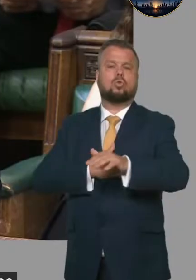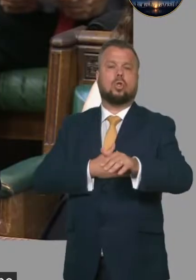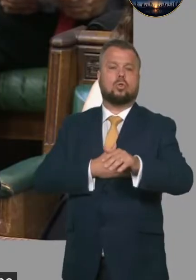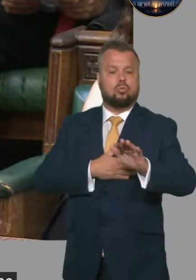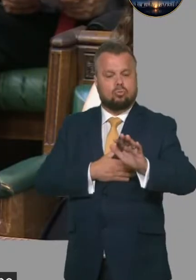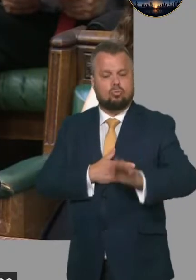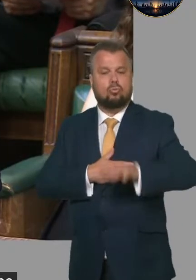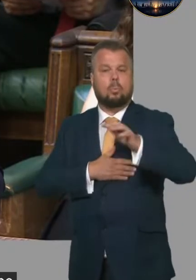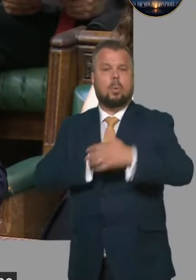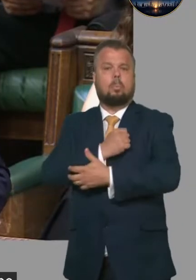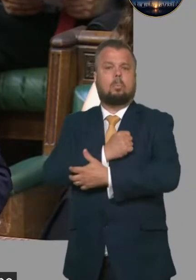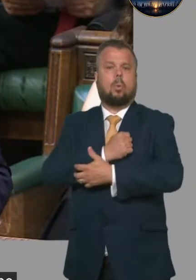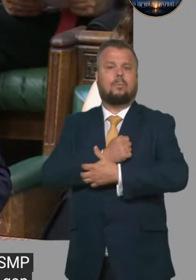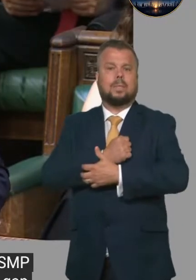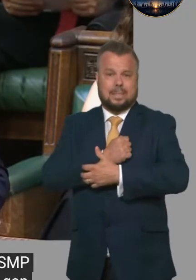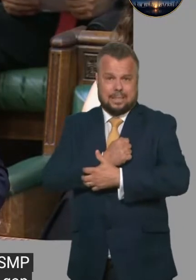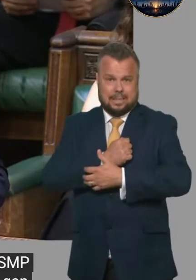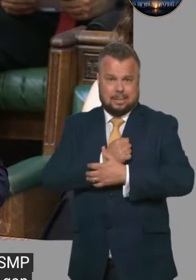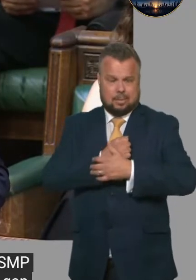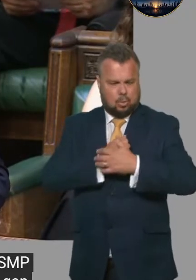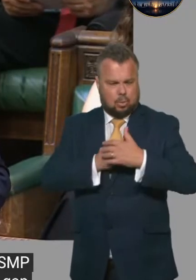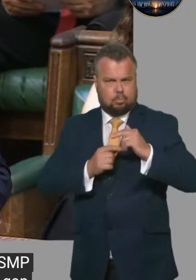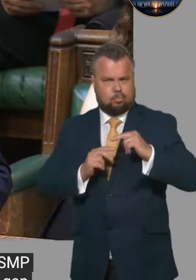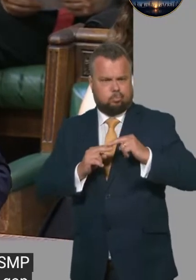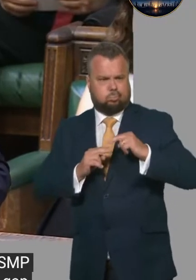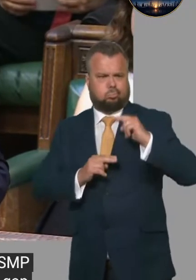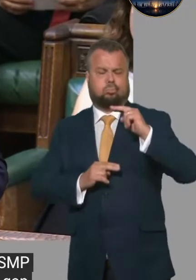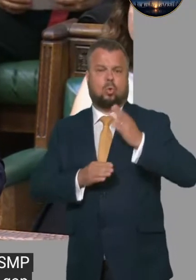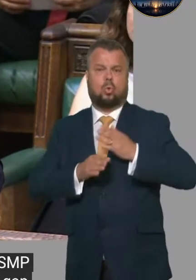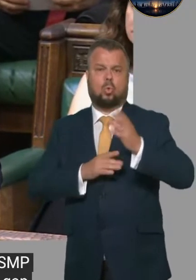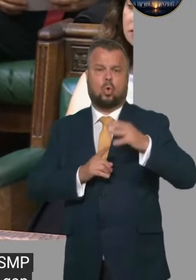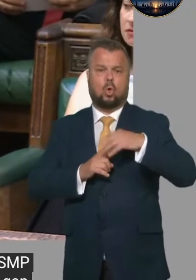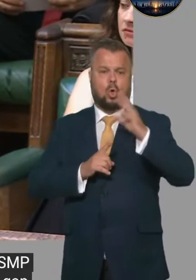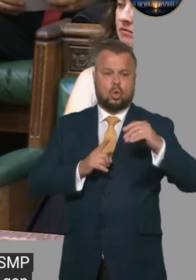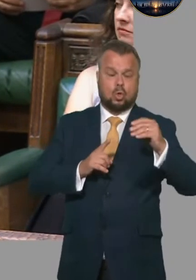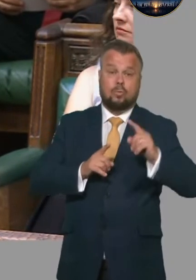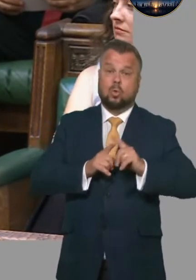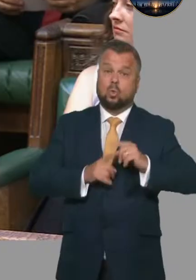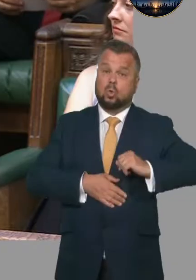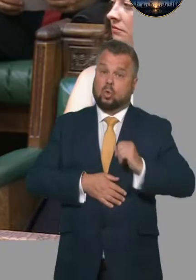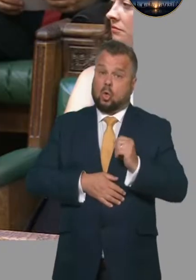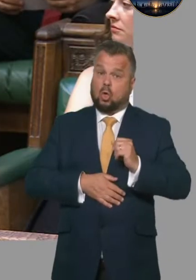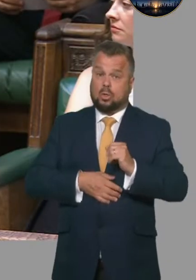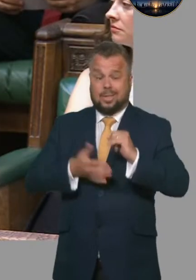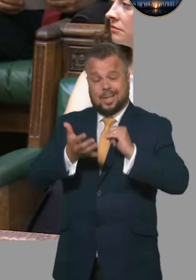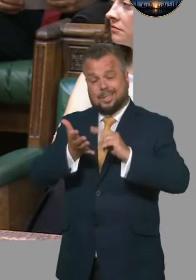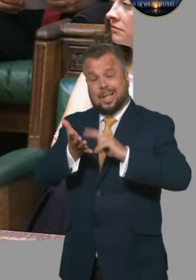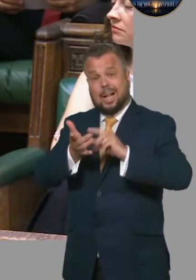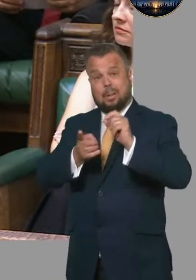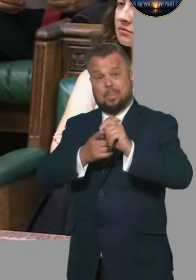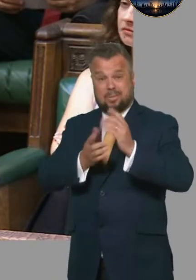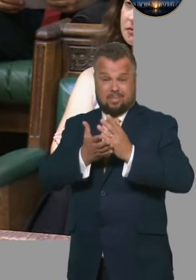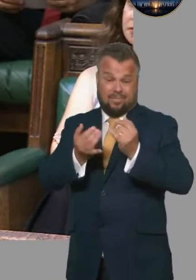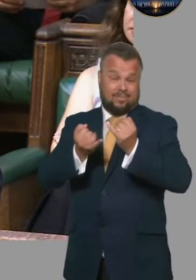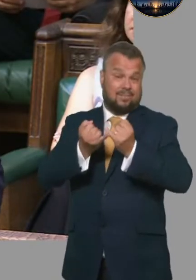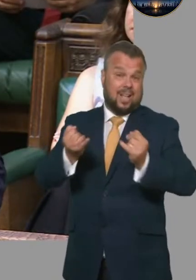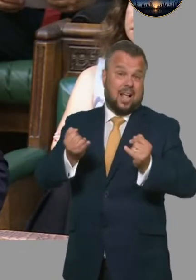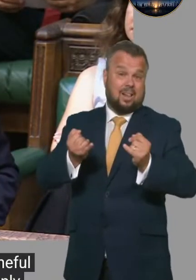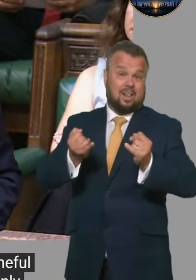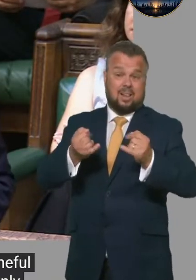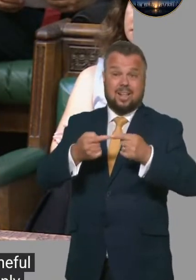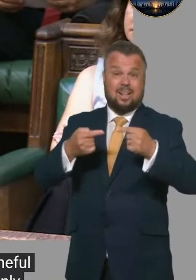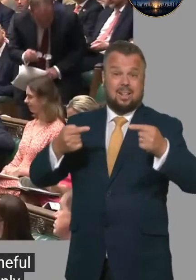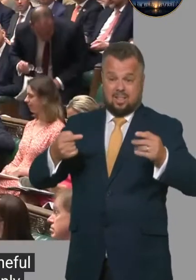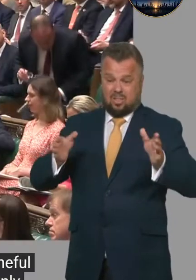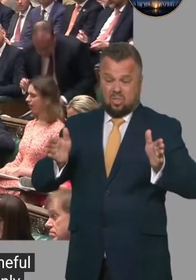only policies for children are bringing back the 2-child limit, plunging hundreds of thousands back into poverty, and bringing back tax breaks for